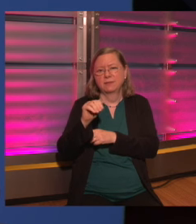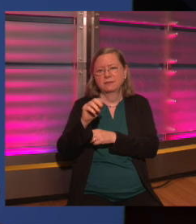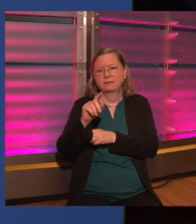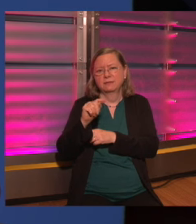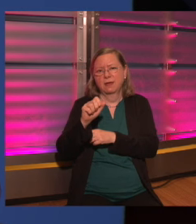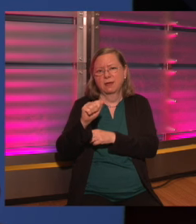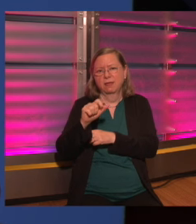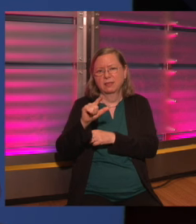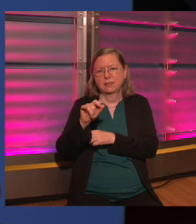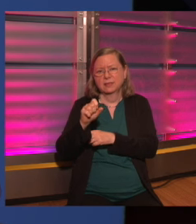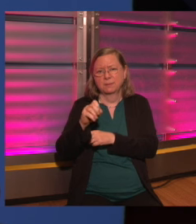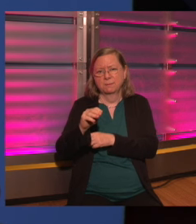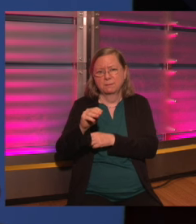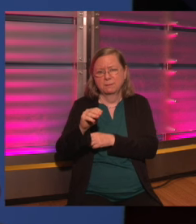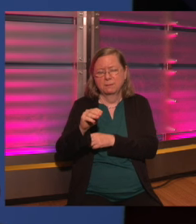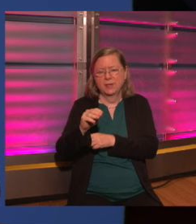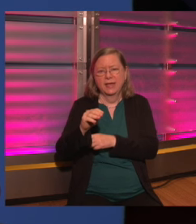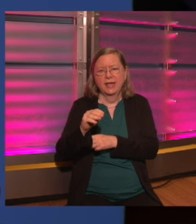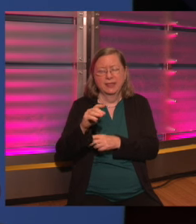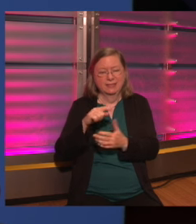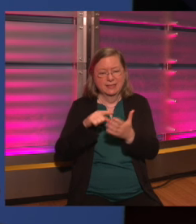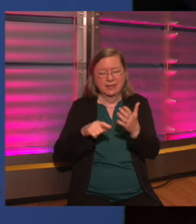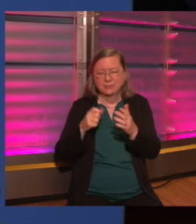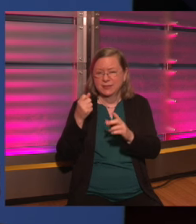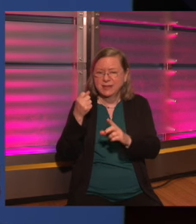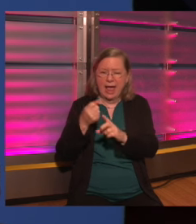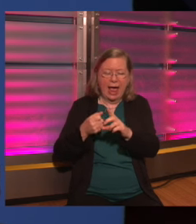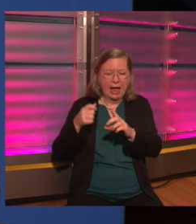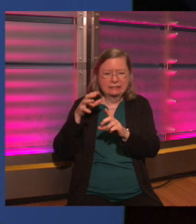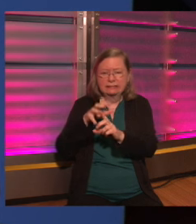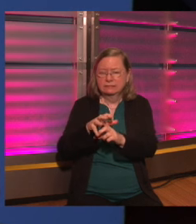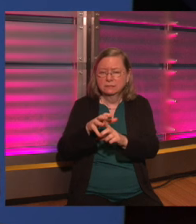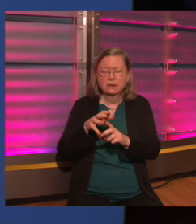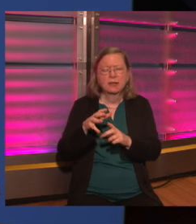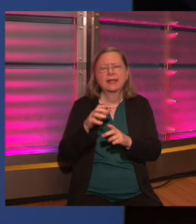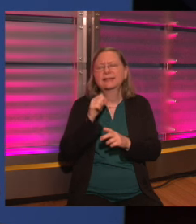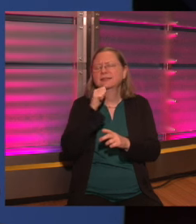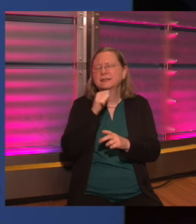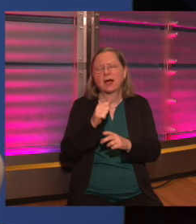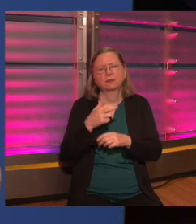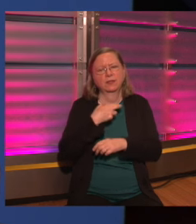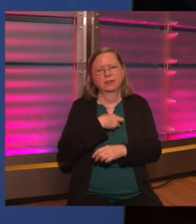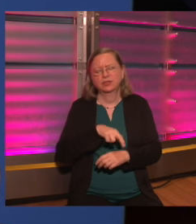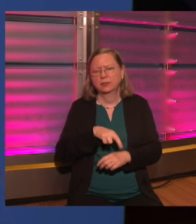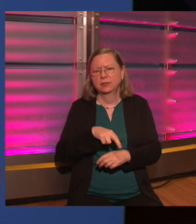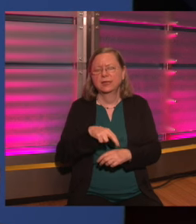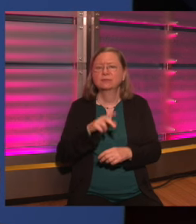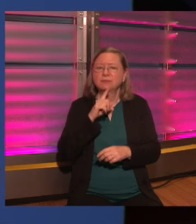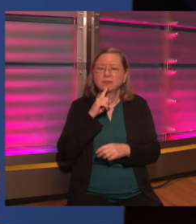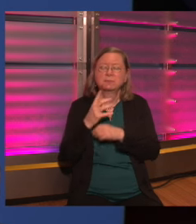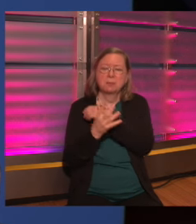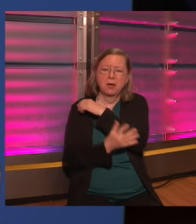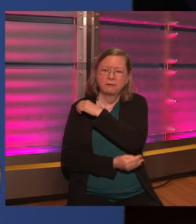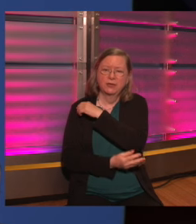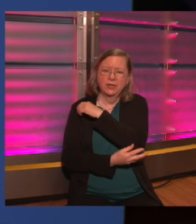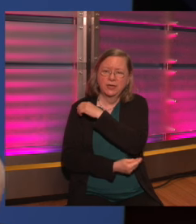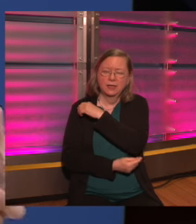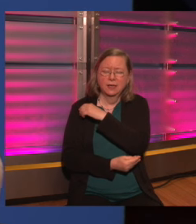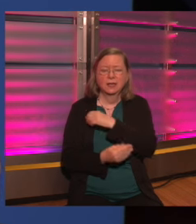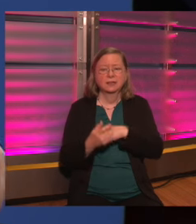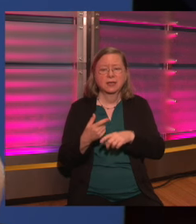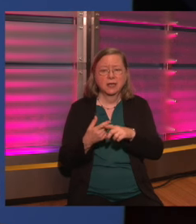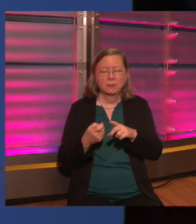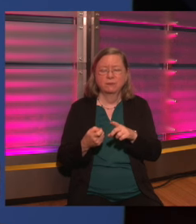about poverty, it's about ignorance, it's coming out of these destitute situations that we